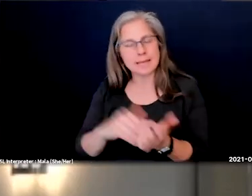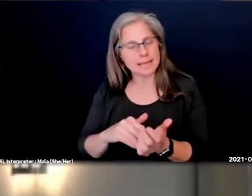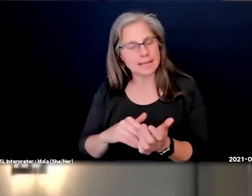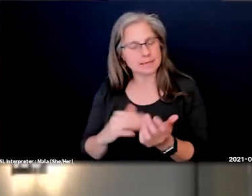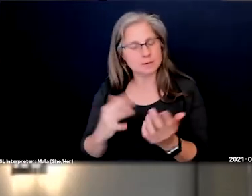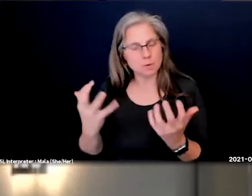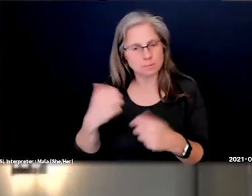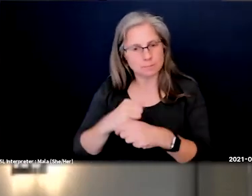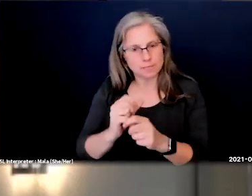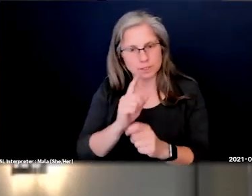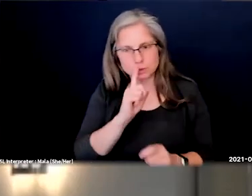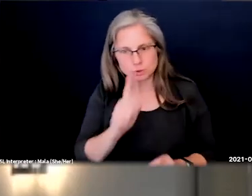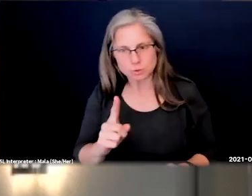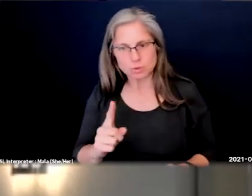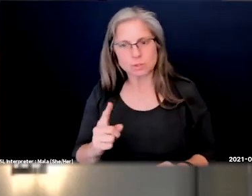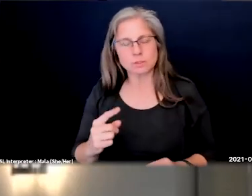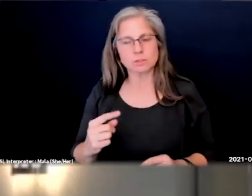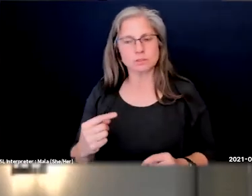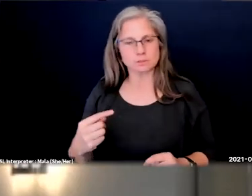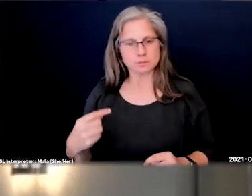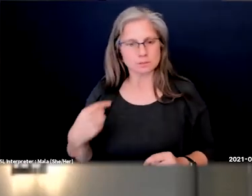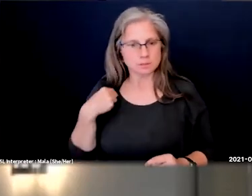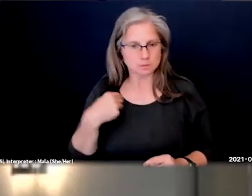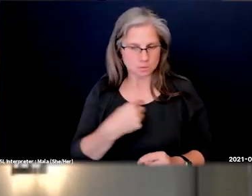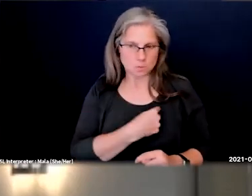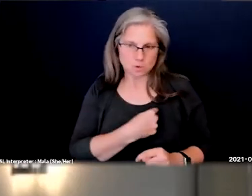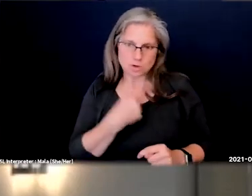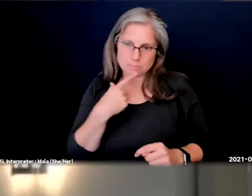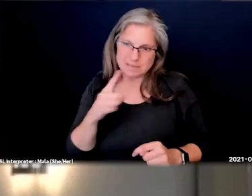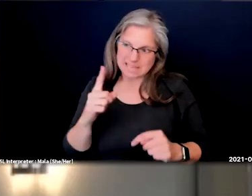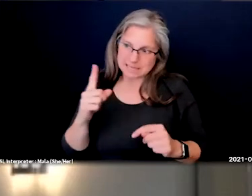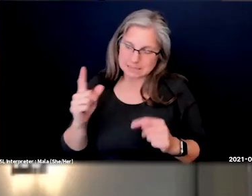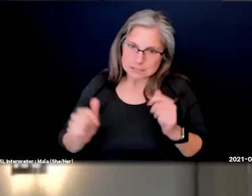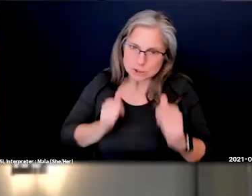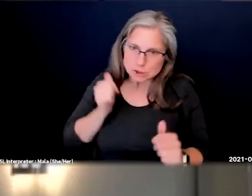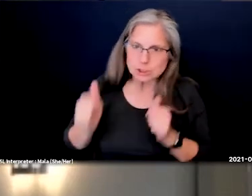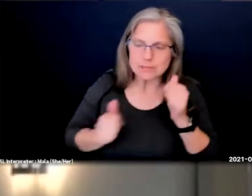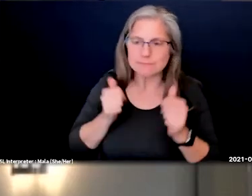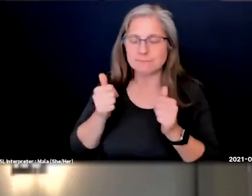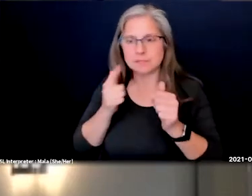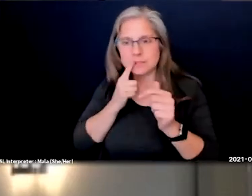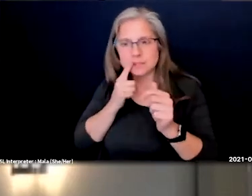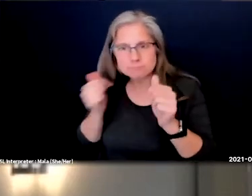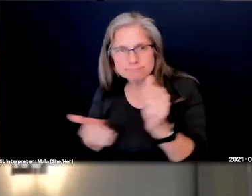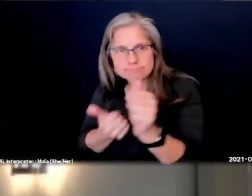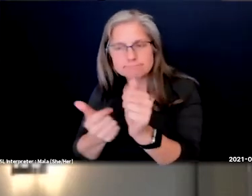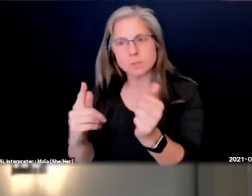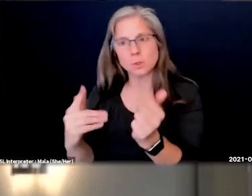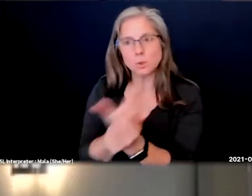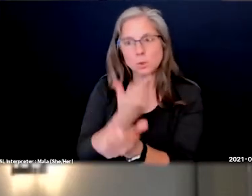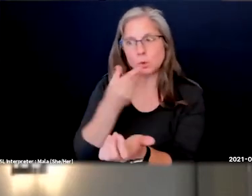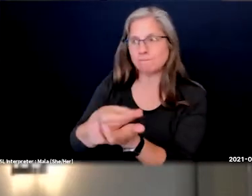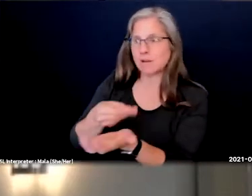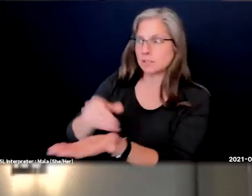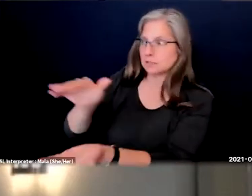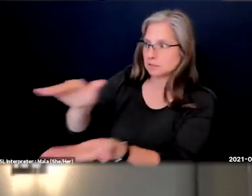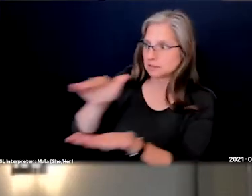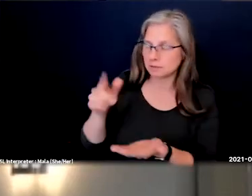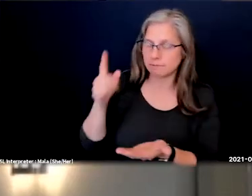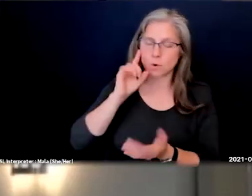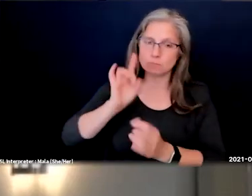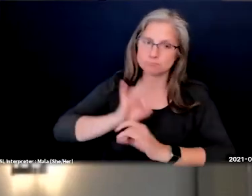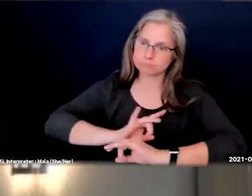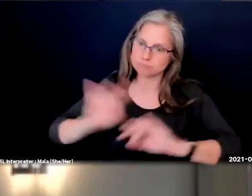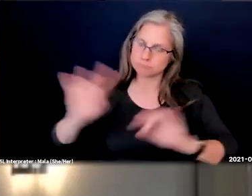make sure we're being as assertive as possible in the pursuit of these new funds for the dire needs that